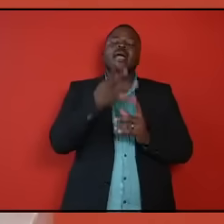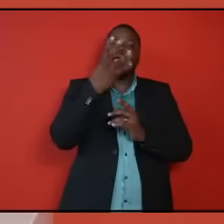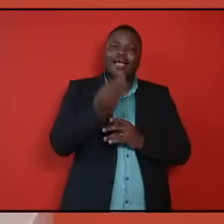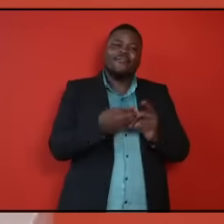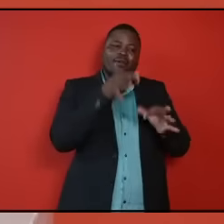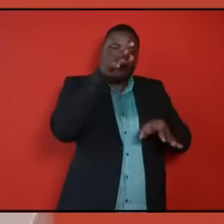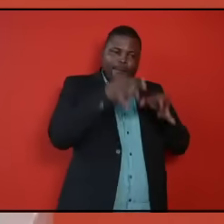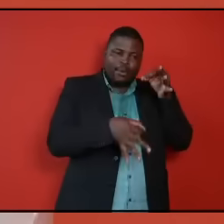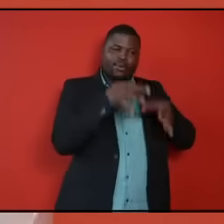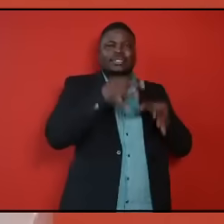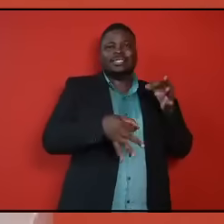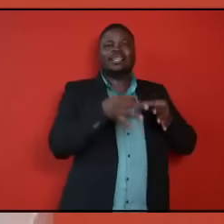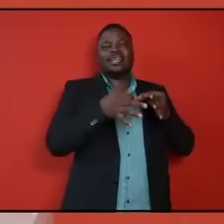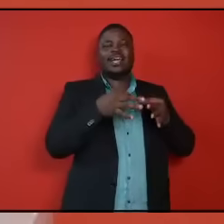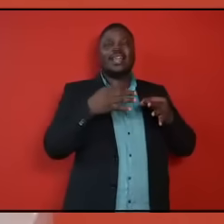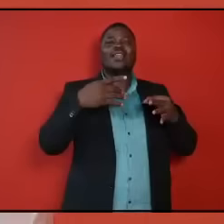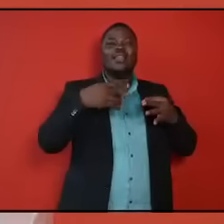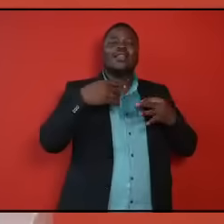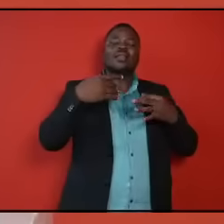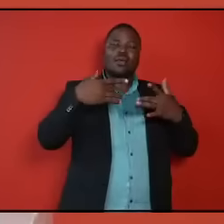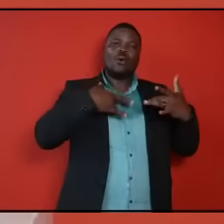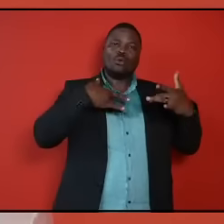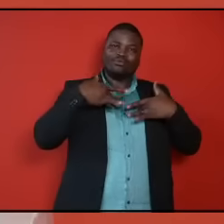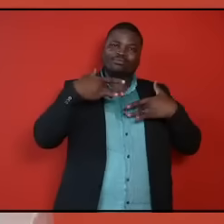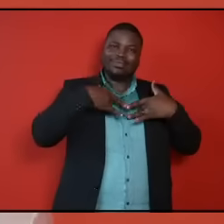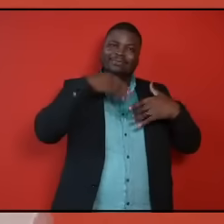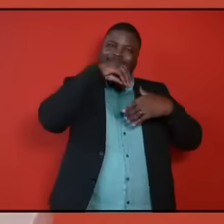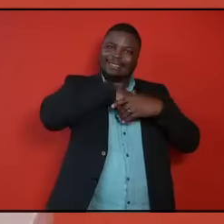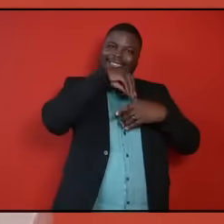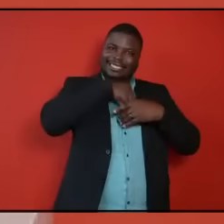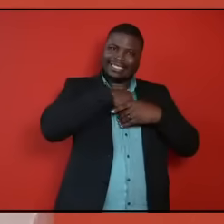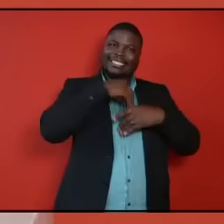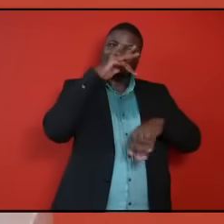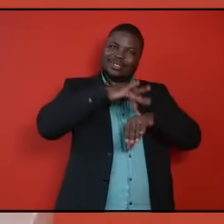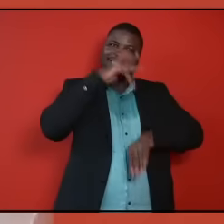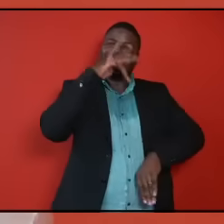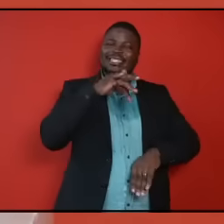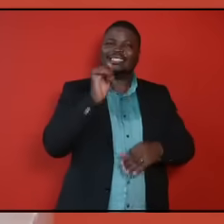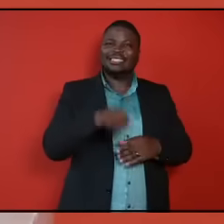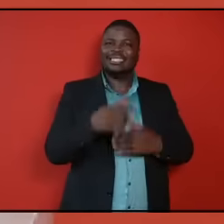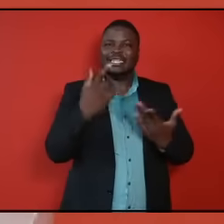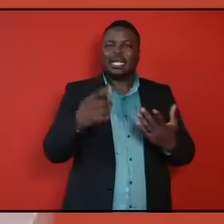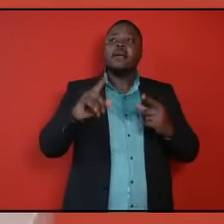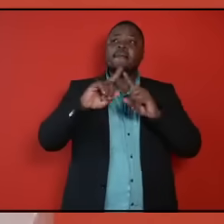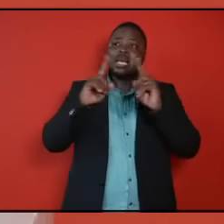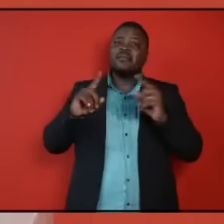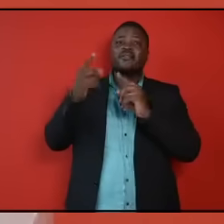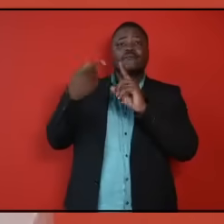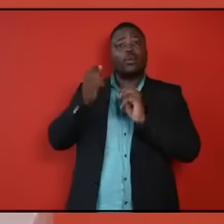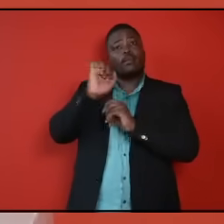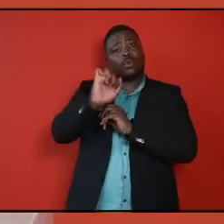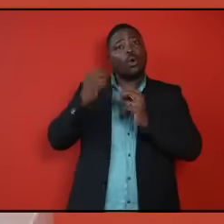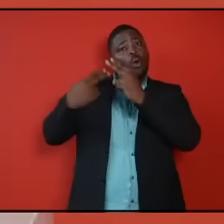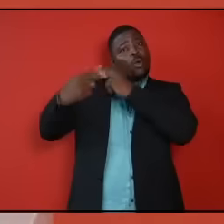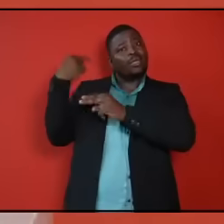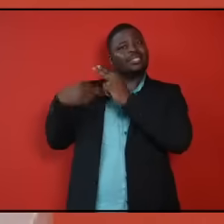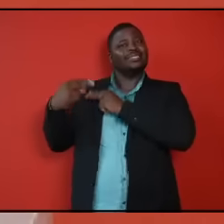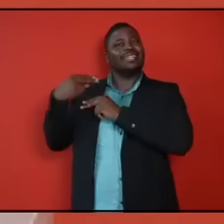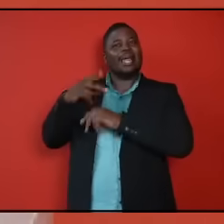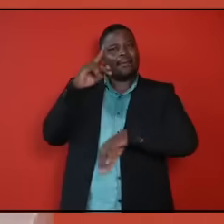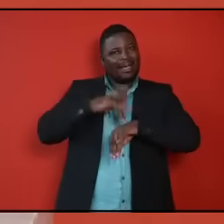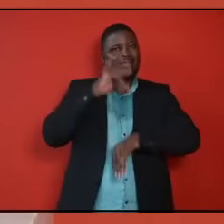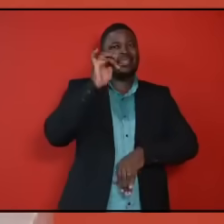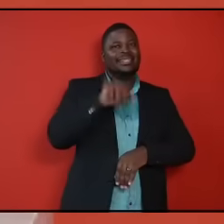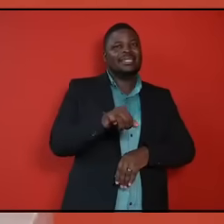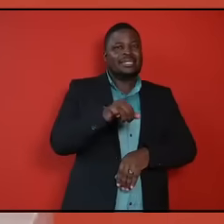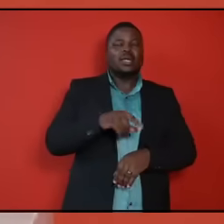consciousness. Your consciousness is not sharpened by your history. If you don't constantly interact with the poor